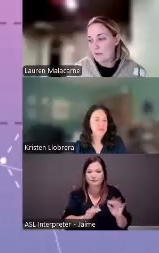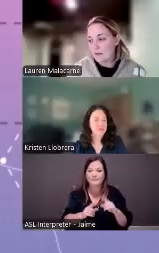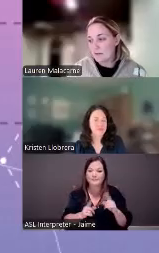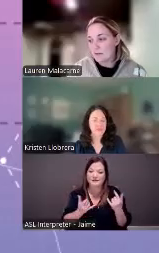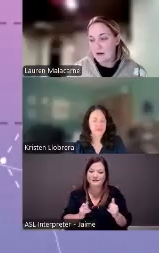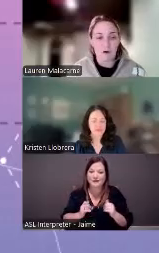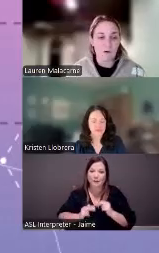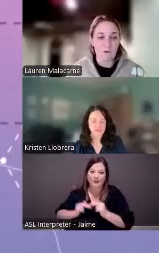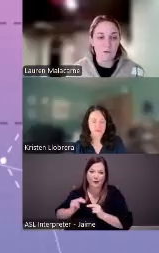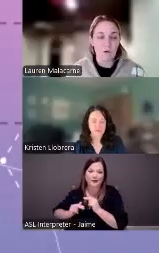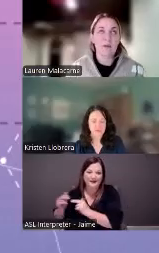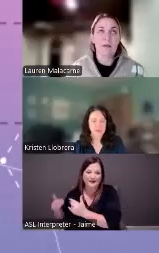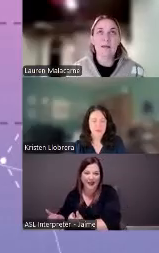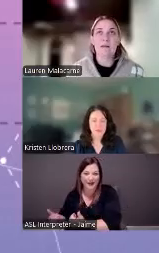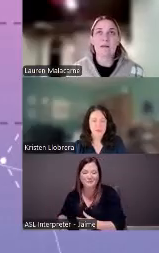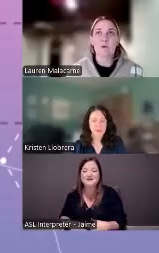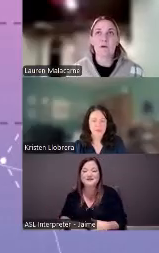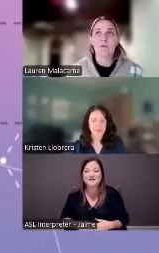where we landed